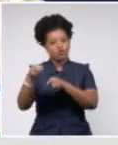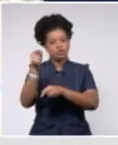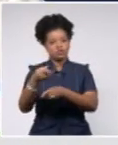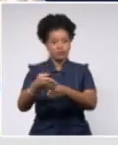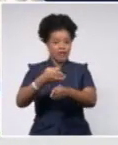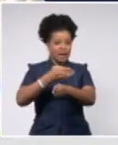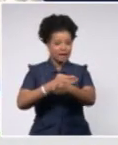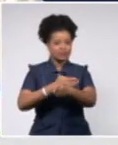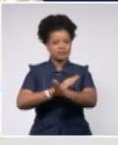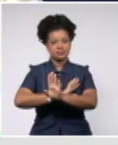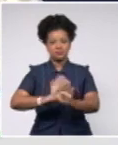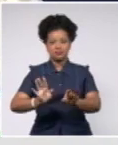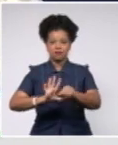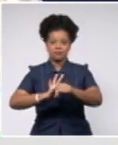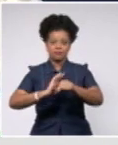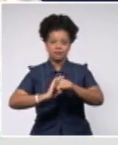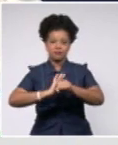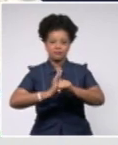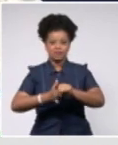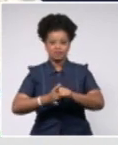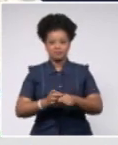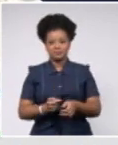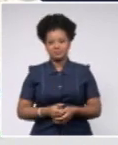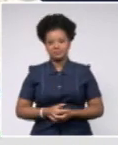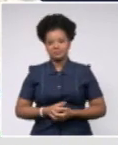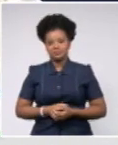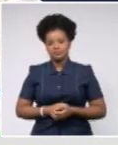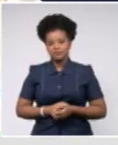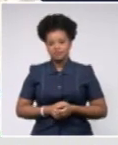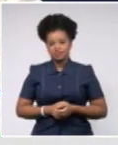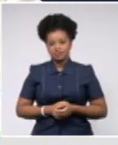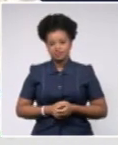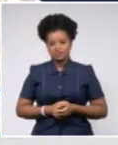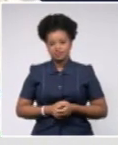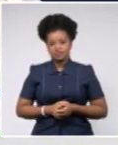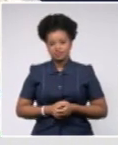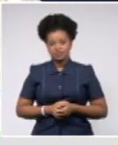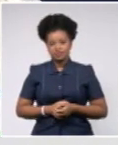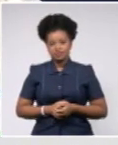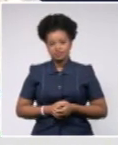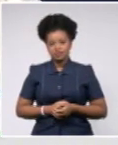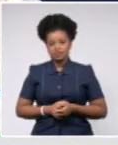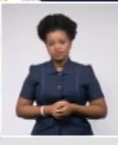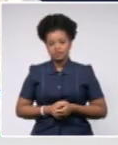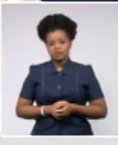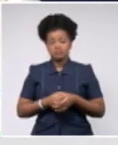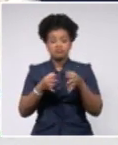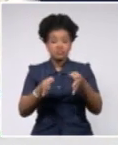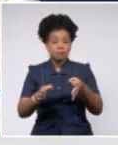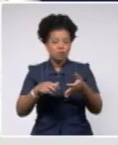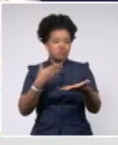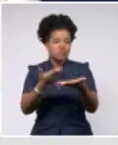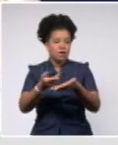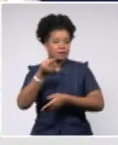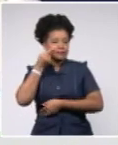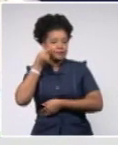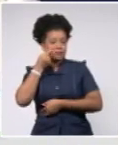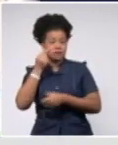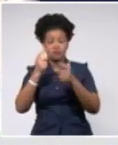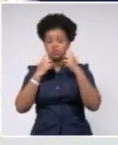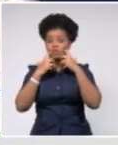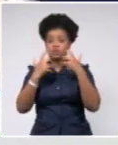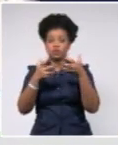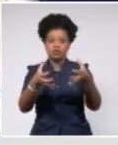at 440. Let me reiterate that the 2 temporary foreign residents diagnosed with the